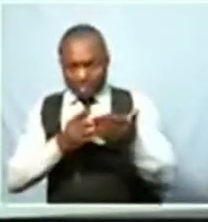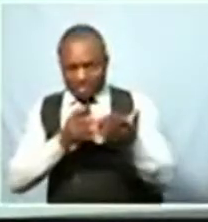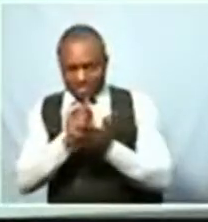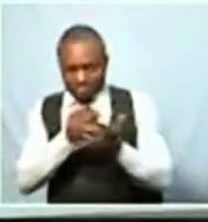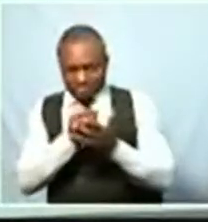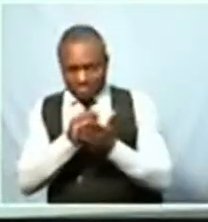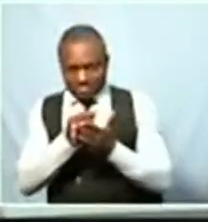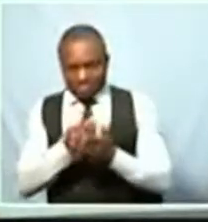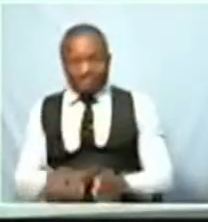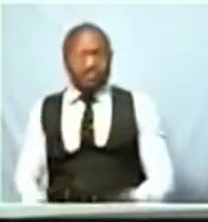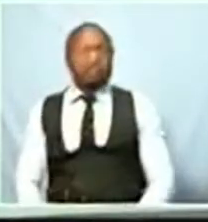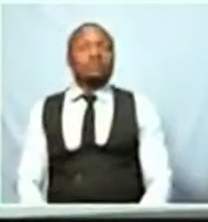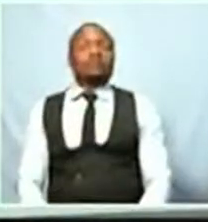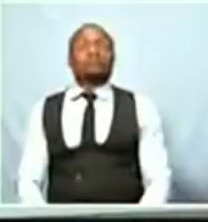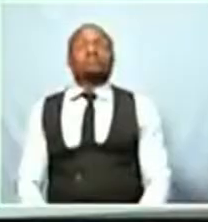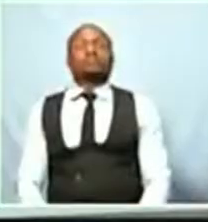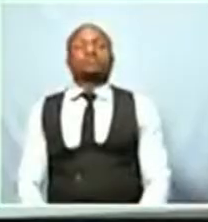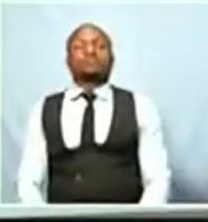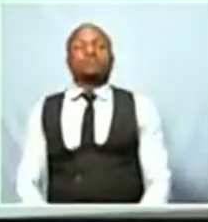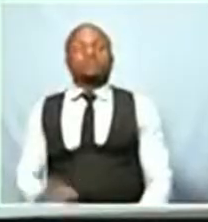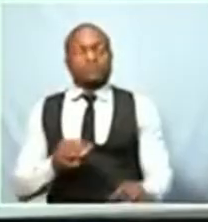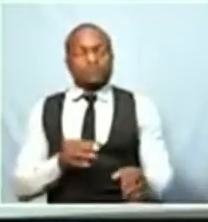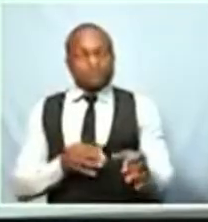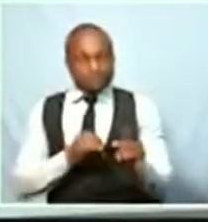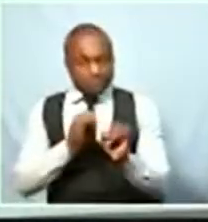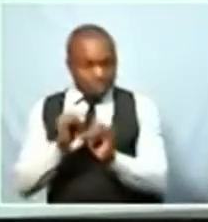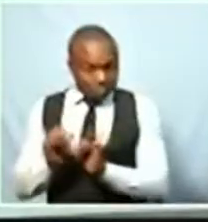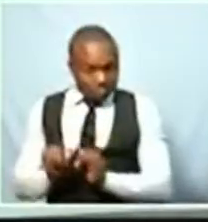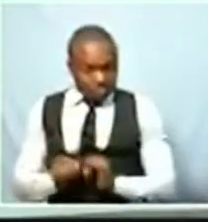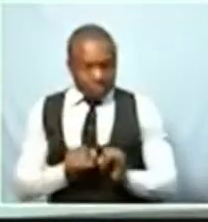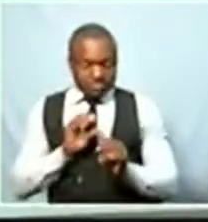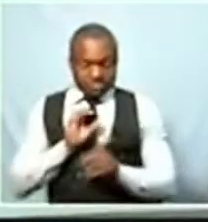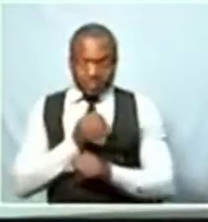finances to execute our core functions,